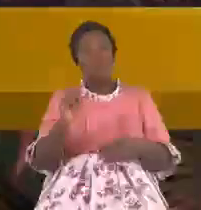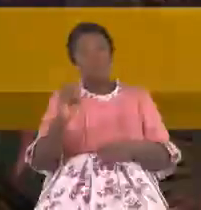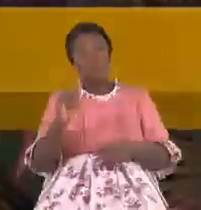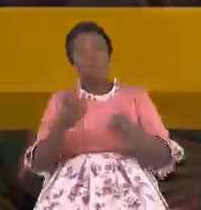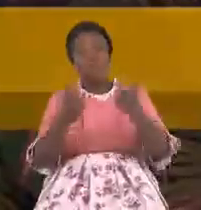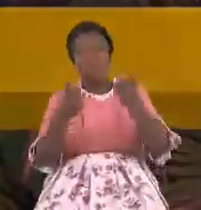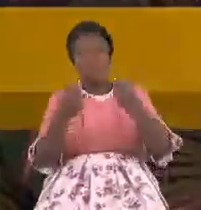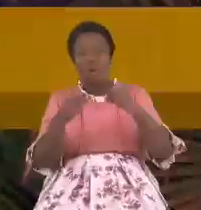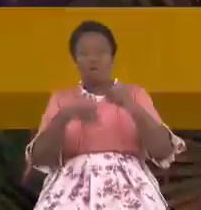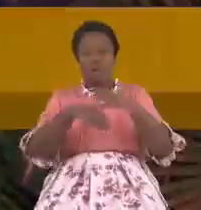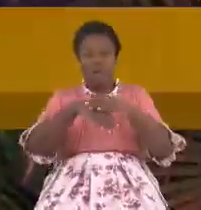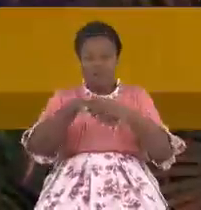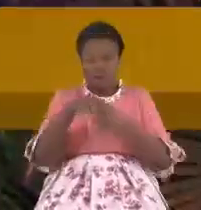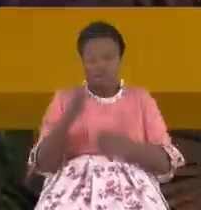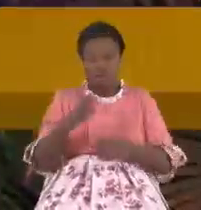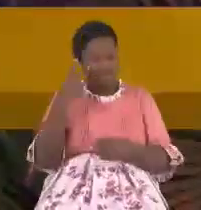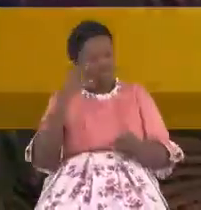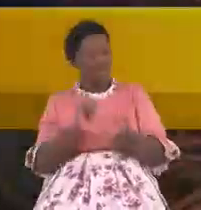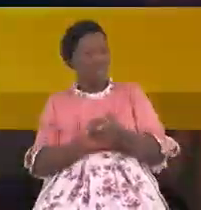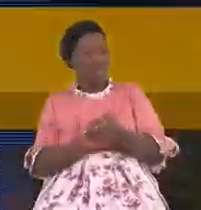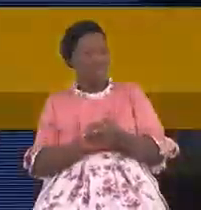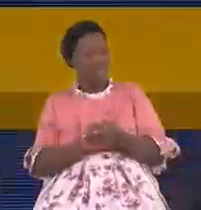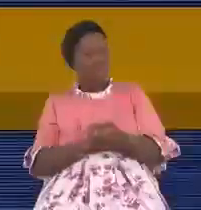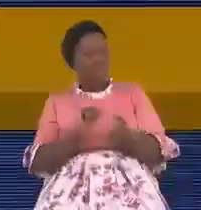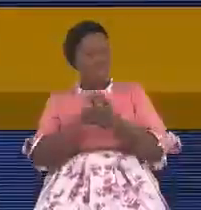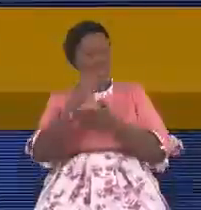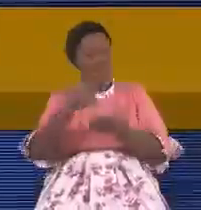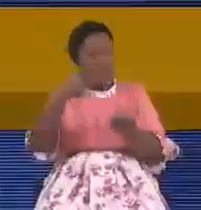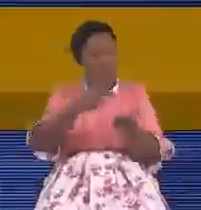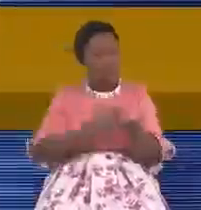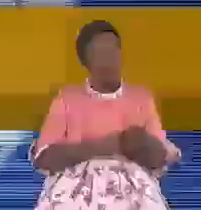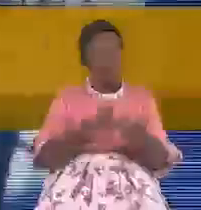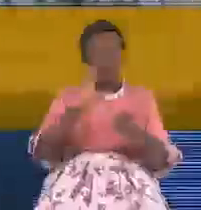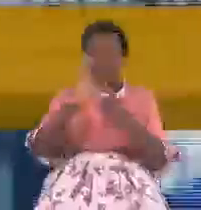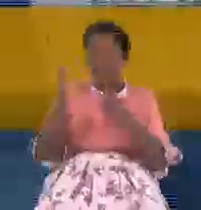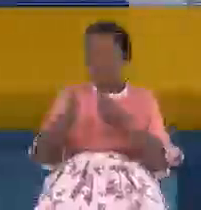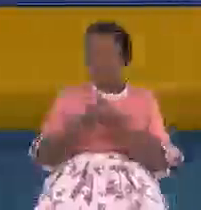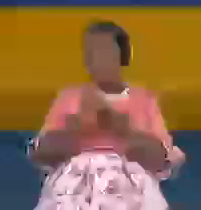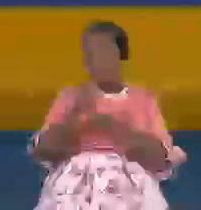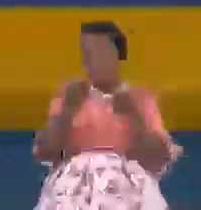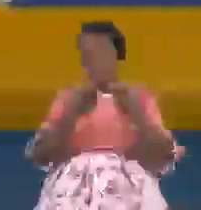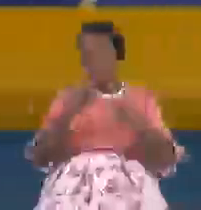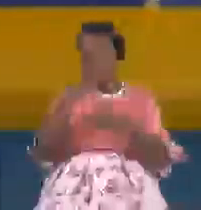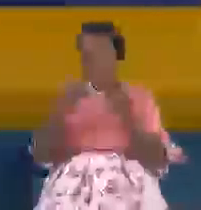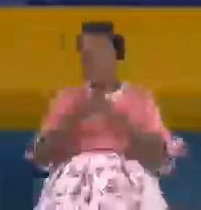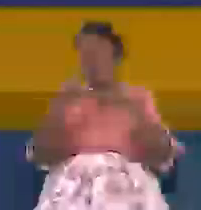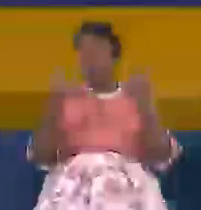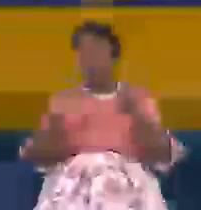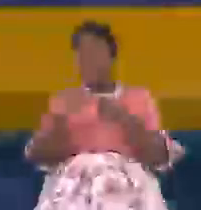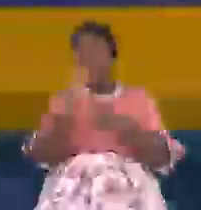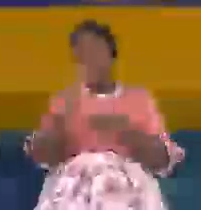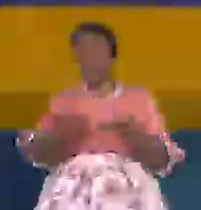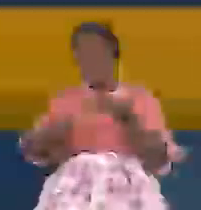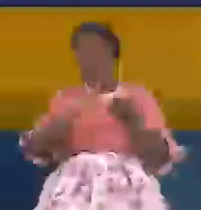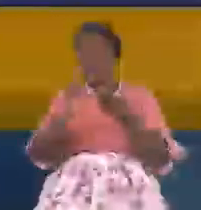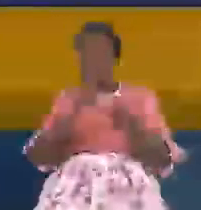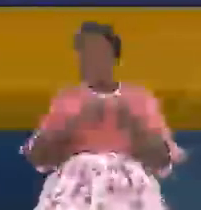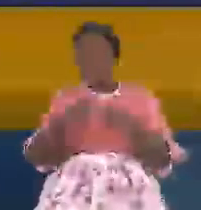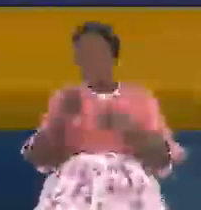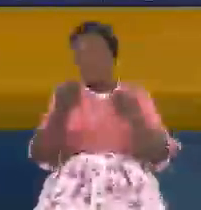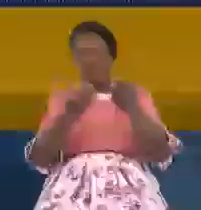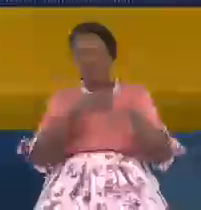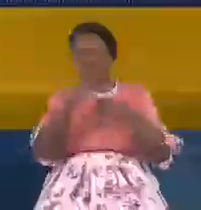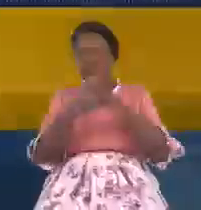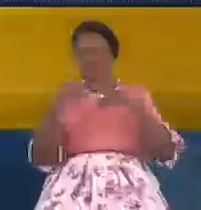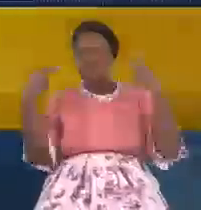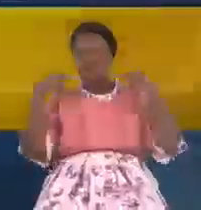look at that that's the precondition you want your sins to be forgiven and you want all the yokes to be